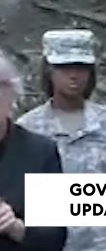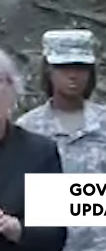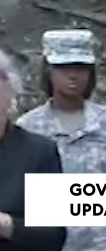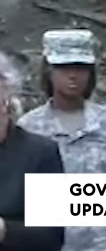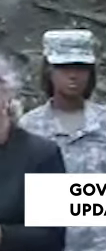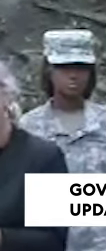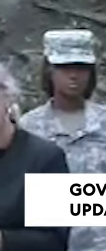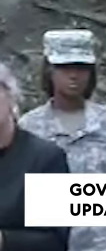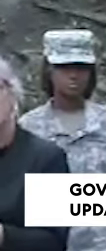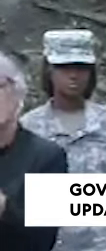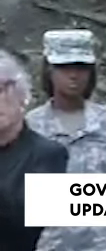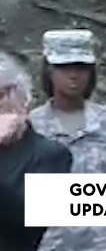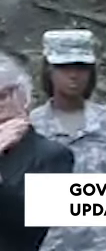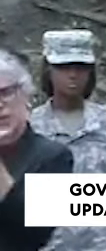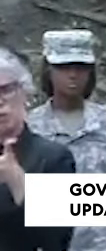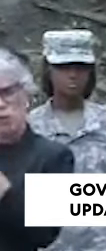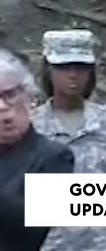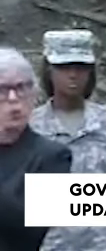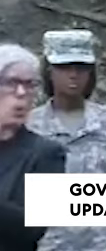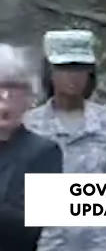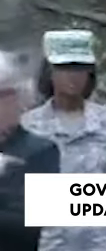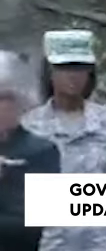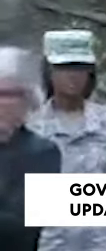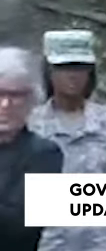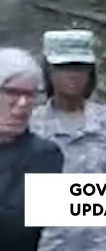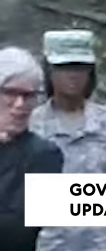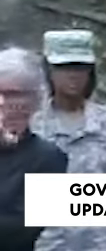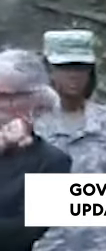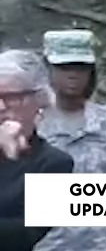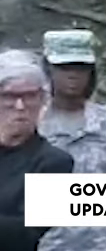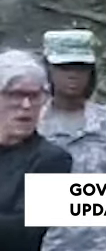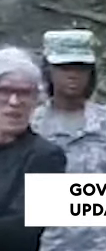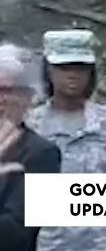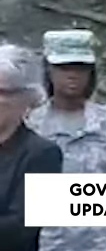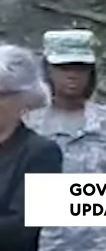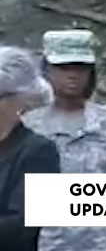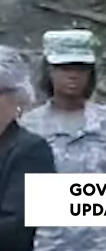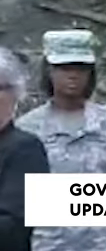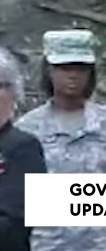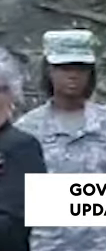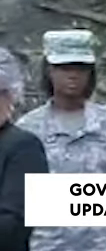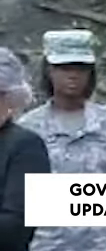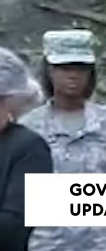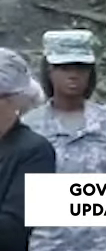of, and it's public right of way. That's kind of the core mission for debris removal.